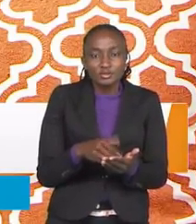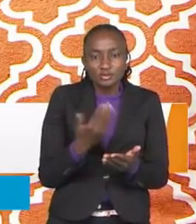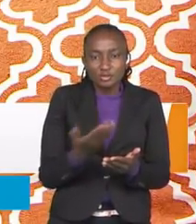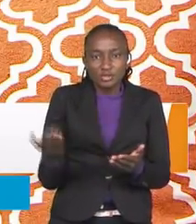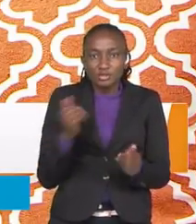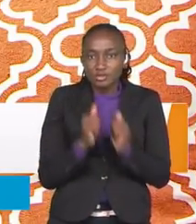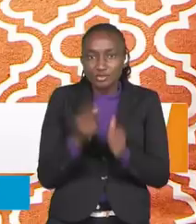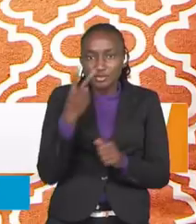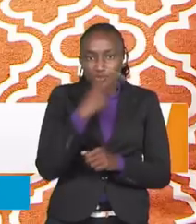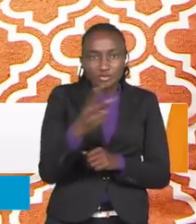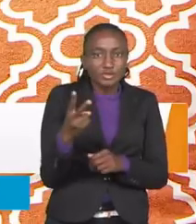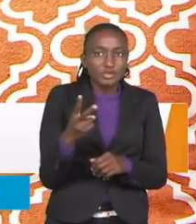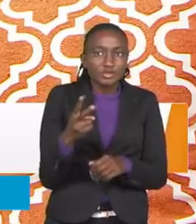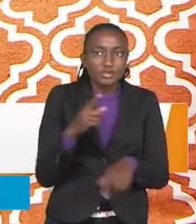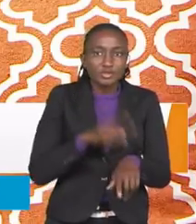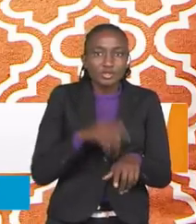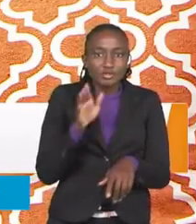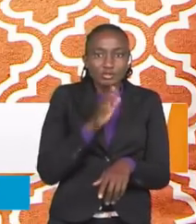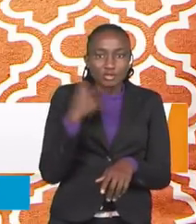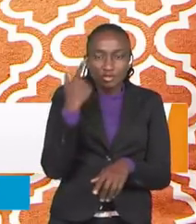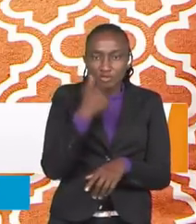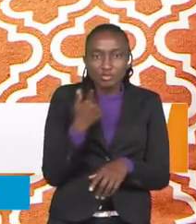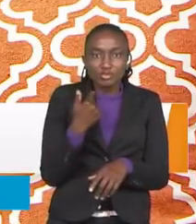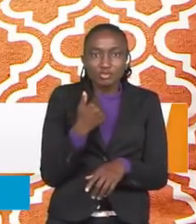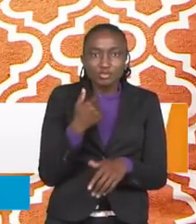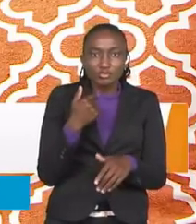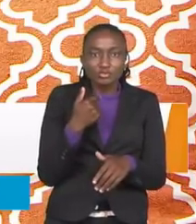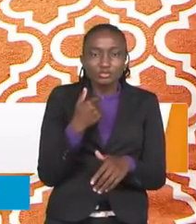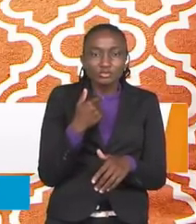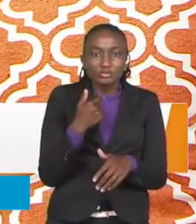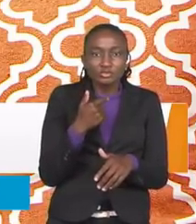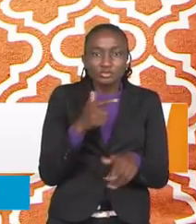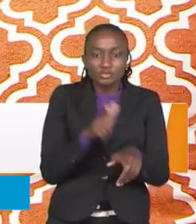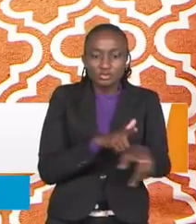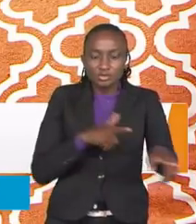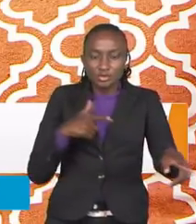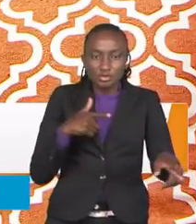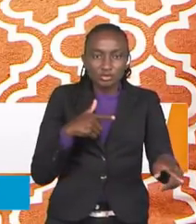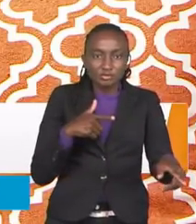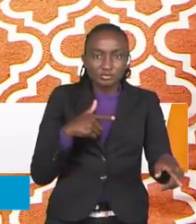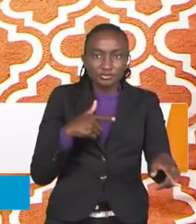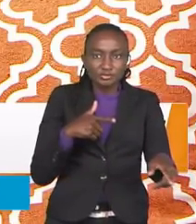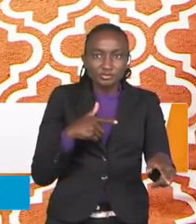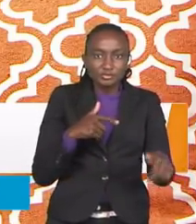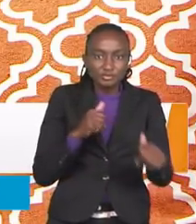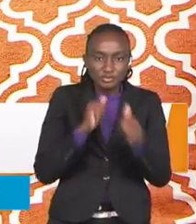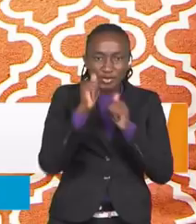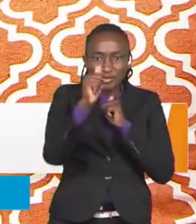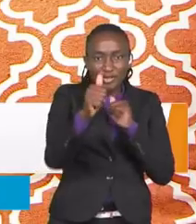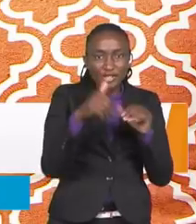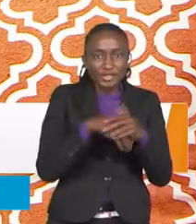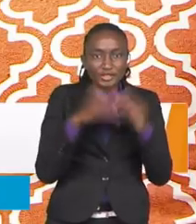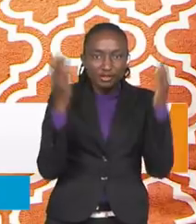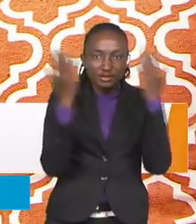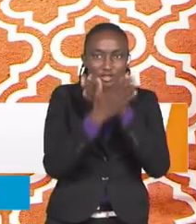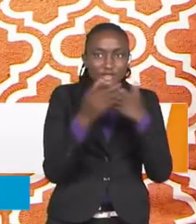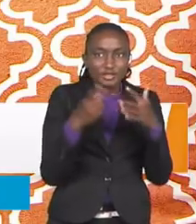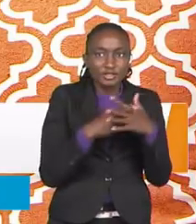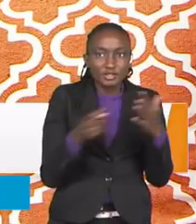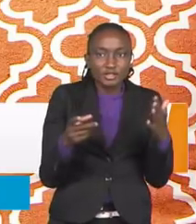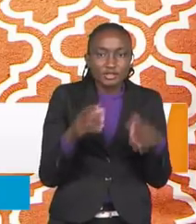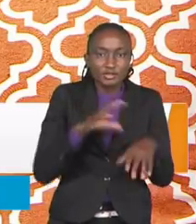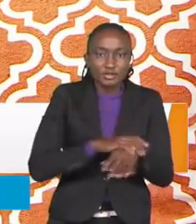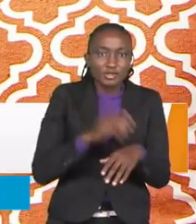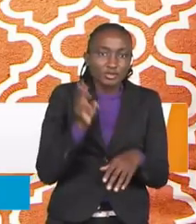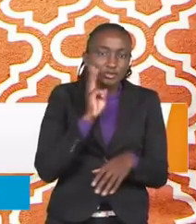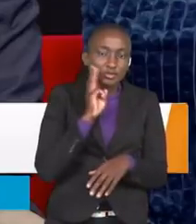that we see when women are exposed to long distances in the dark. Sometimes they'll start to fetch water, you